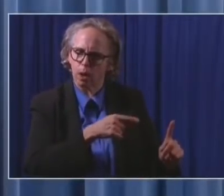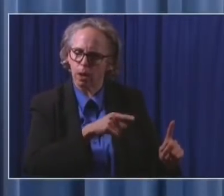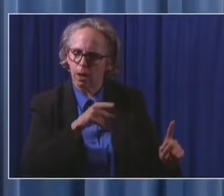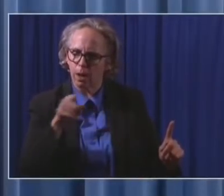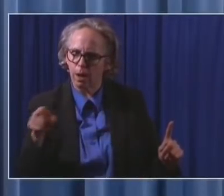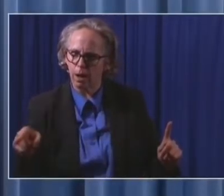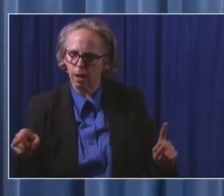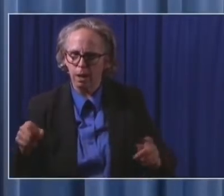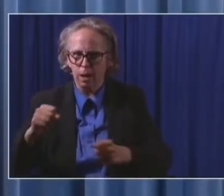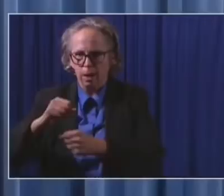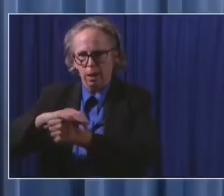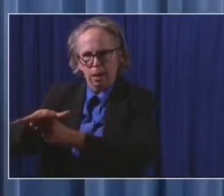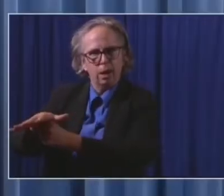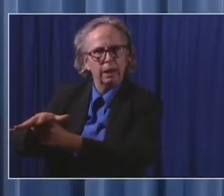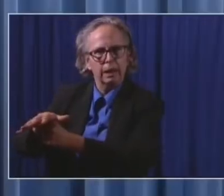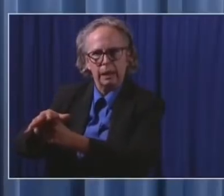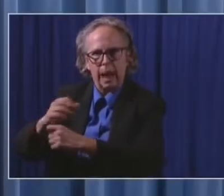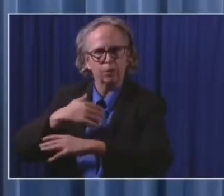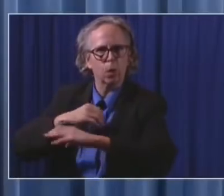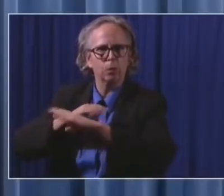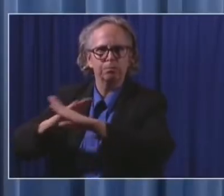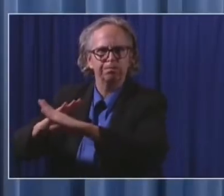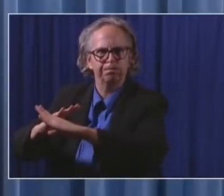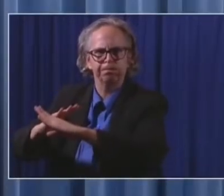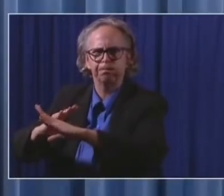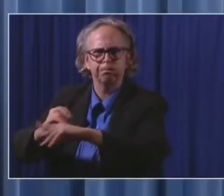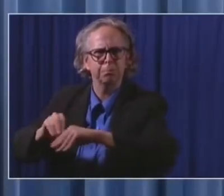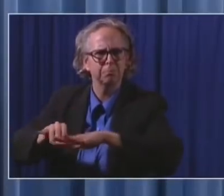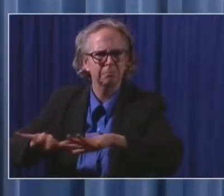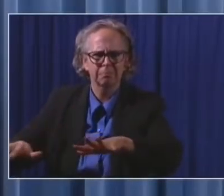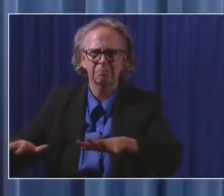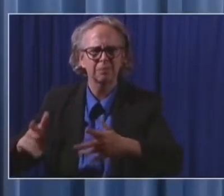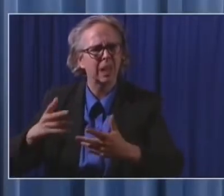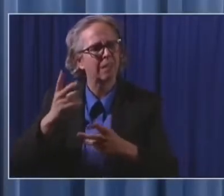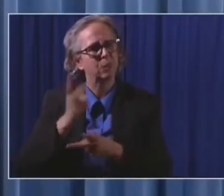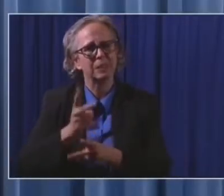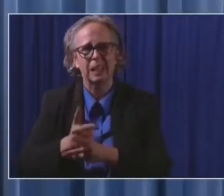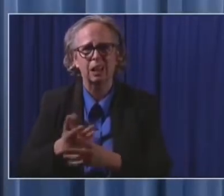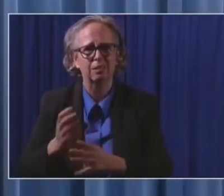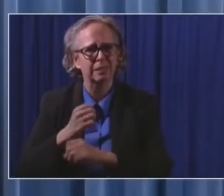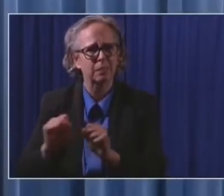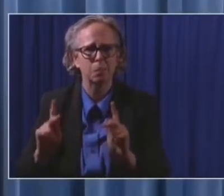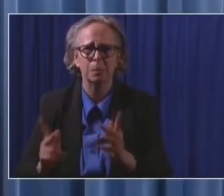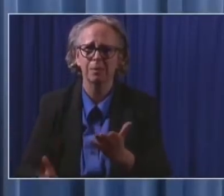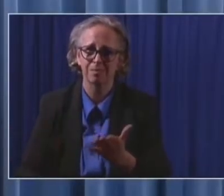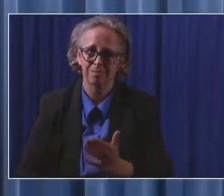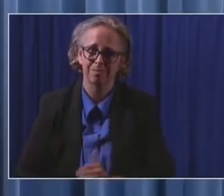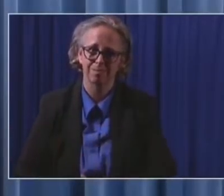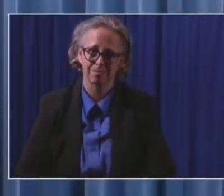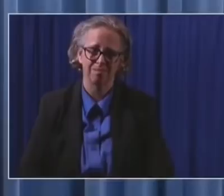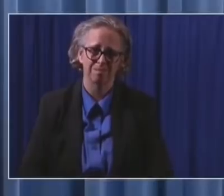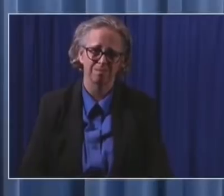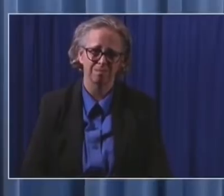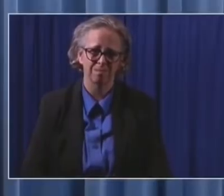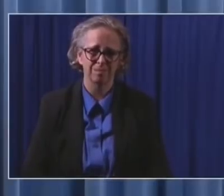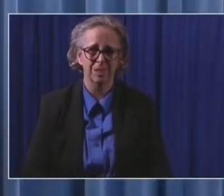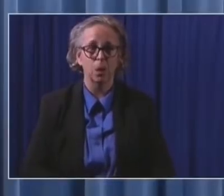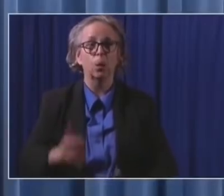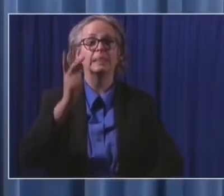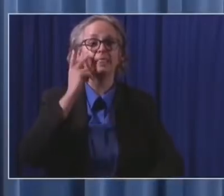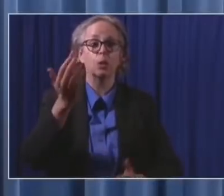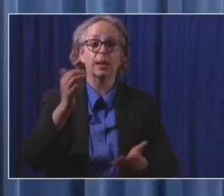from an economic point of view as well as from the point of view of keeping us all safe. I think Ohioans are ready for this. I think we have to